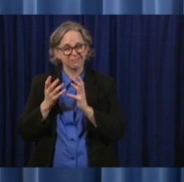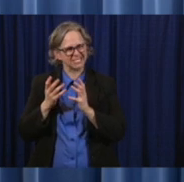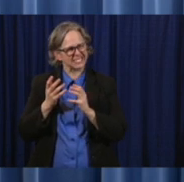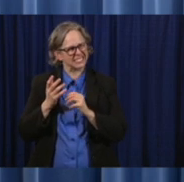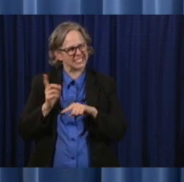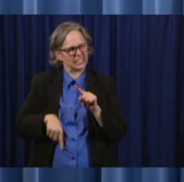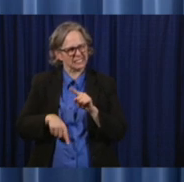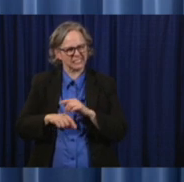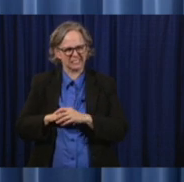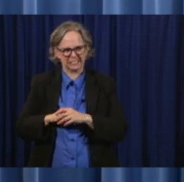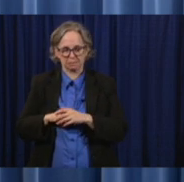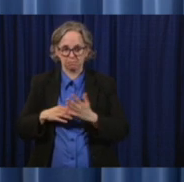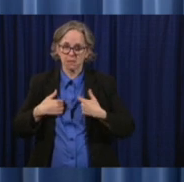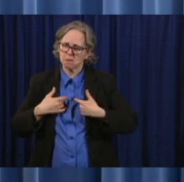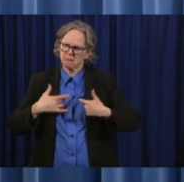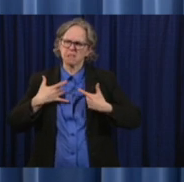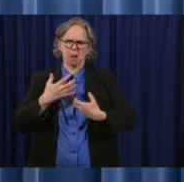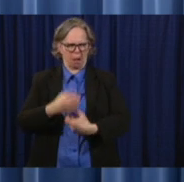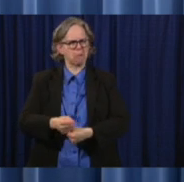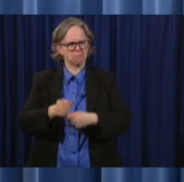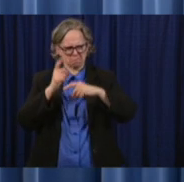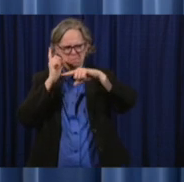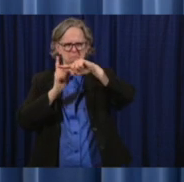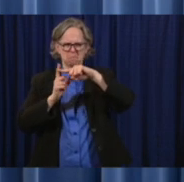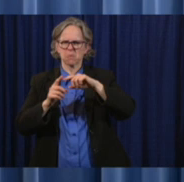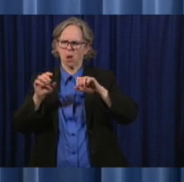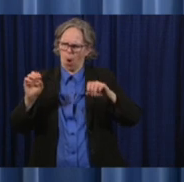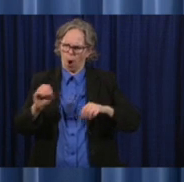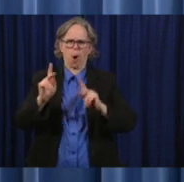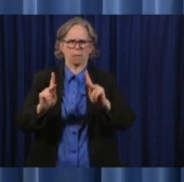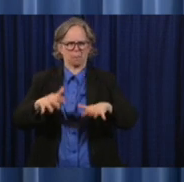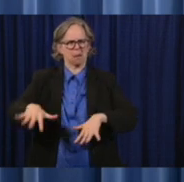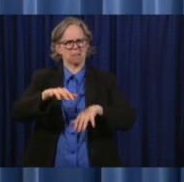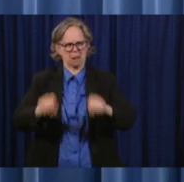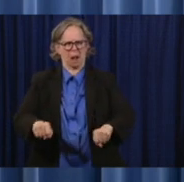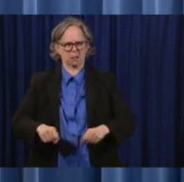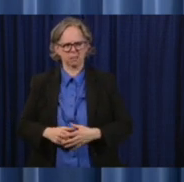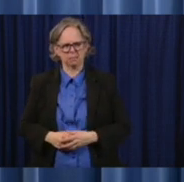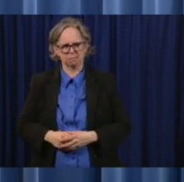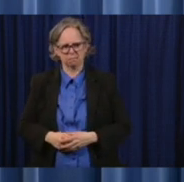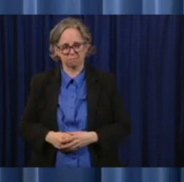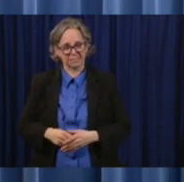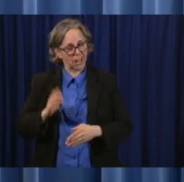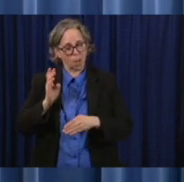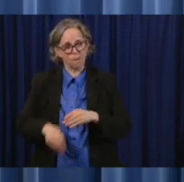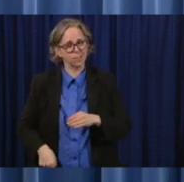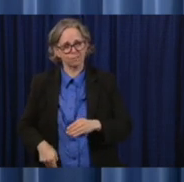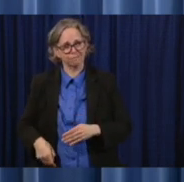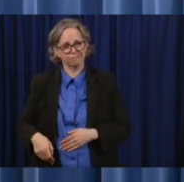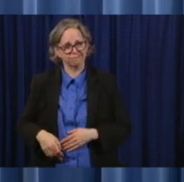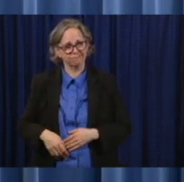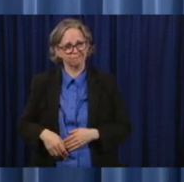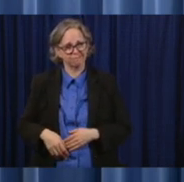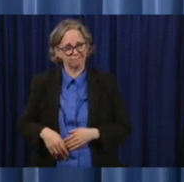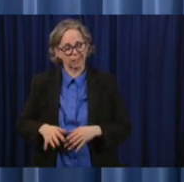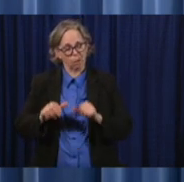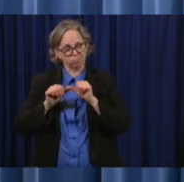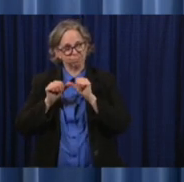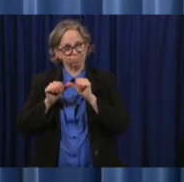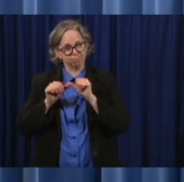a marathon. This is not a sprint. We are in this for the long run. And this virus is still very, very much with us.